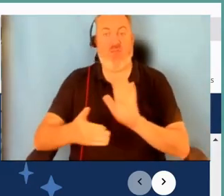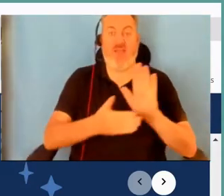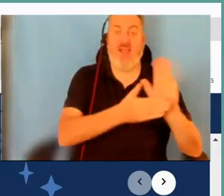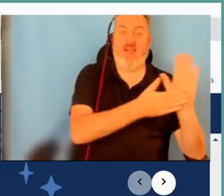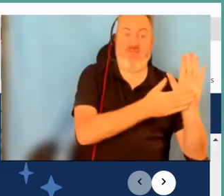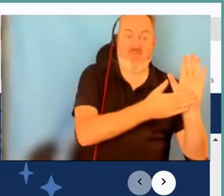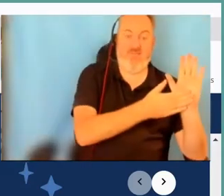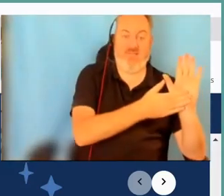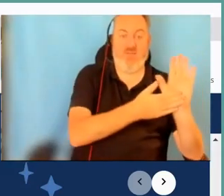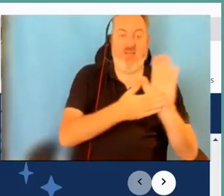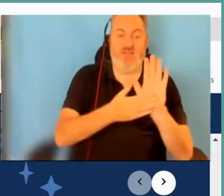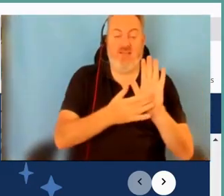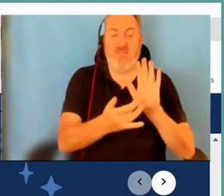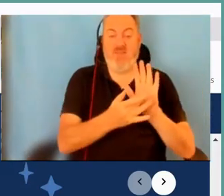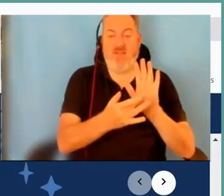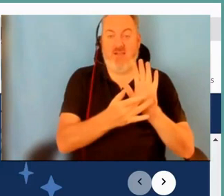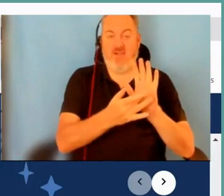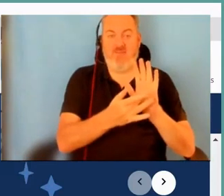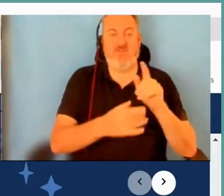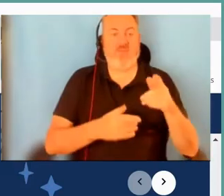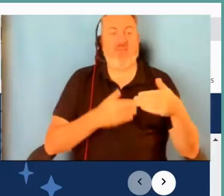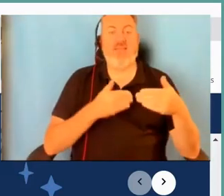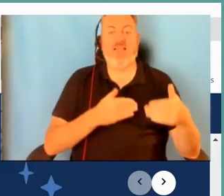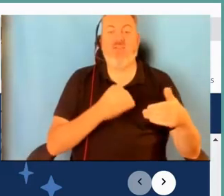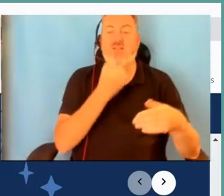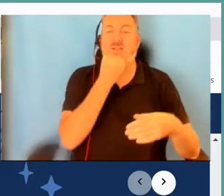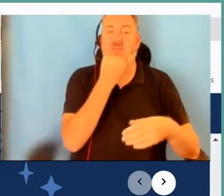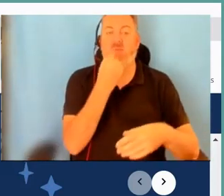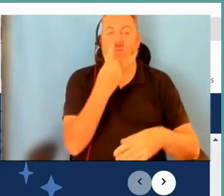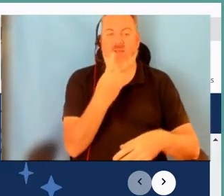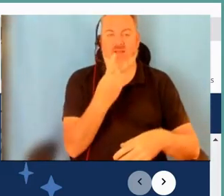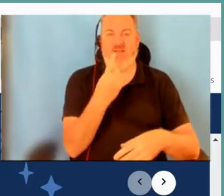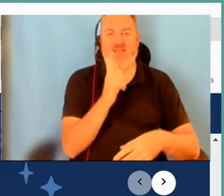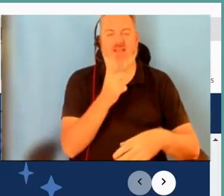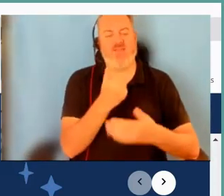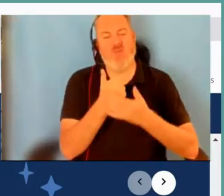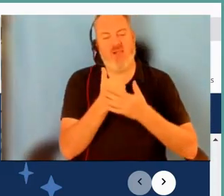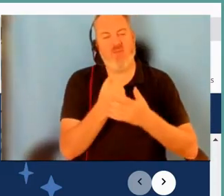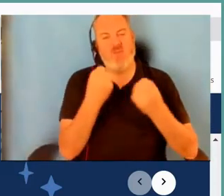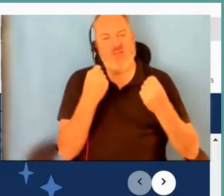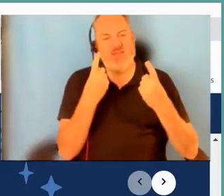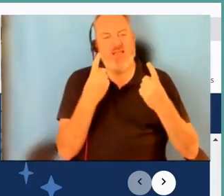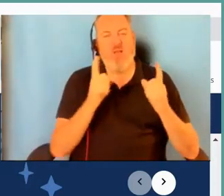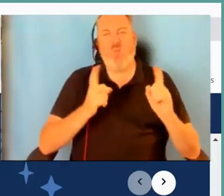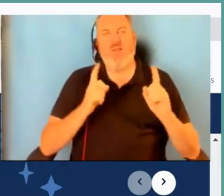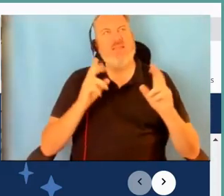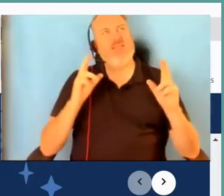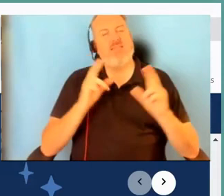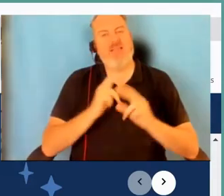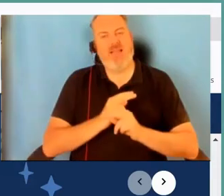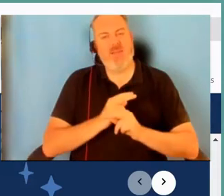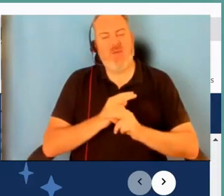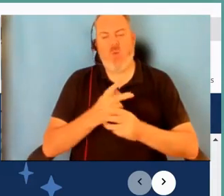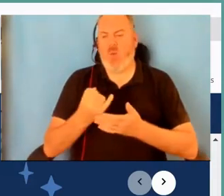in the middle, there is session 1. So it's all about understanding sleep efficiency and what causes poor